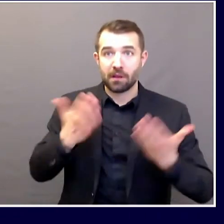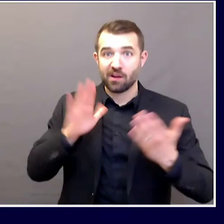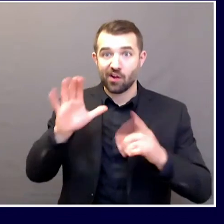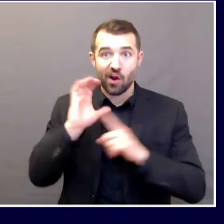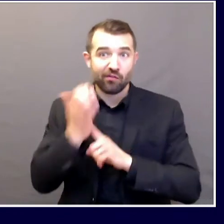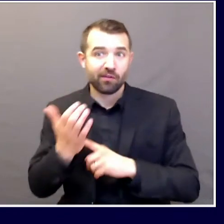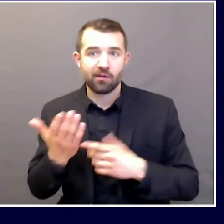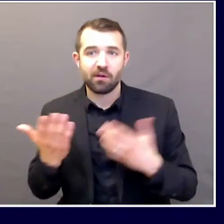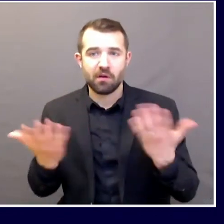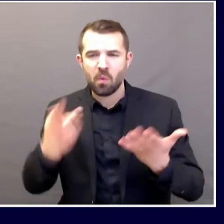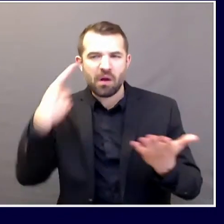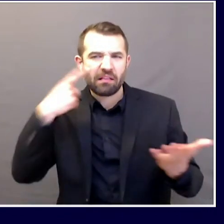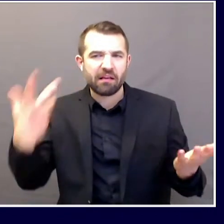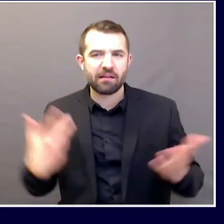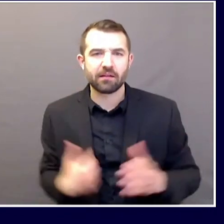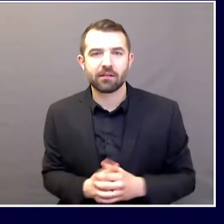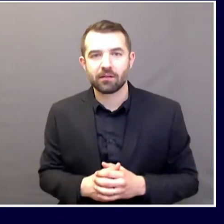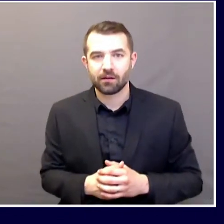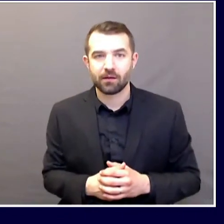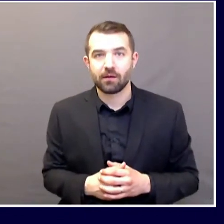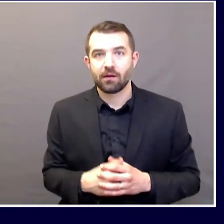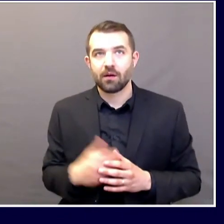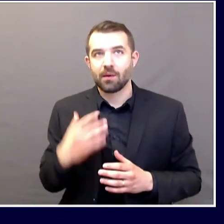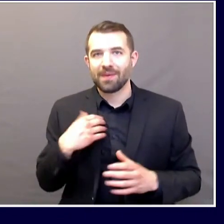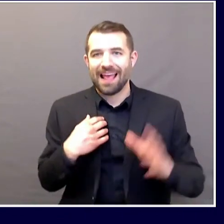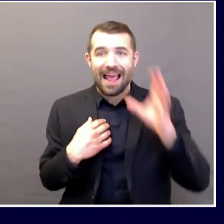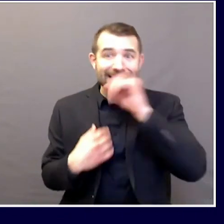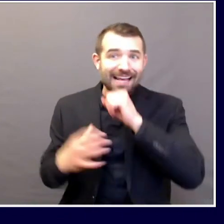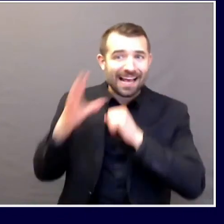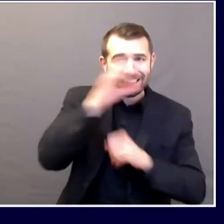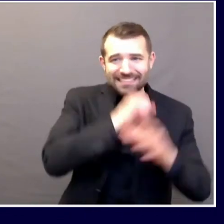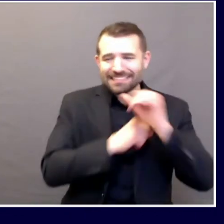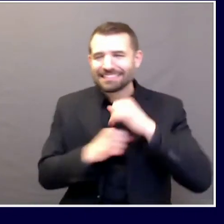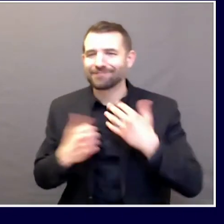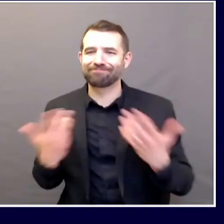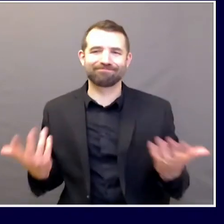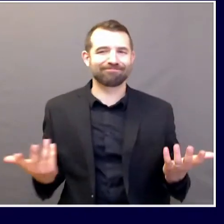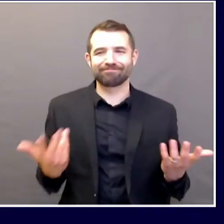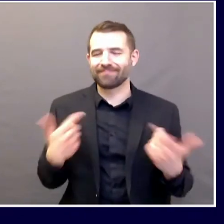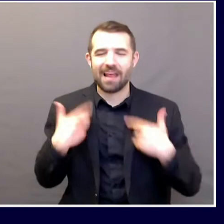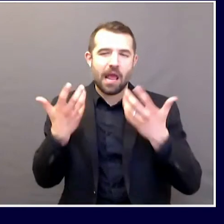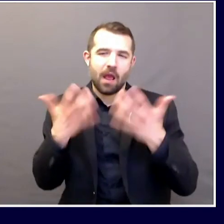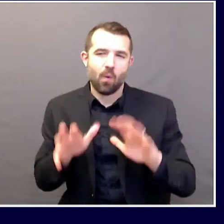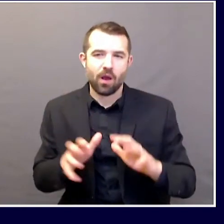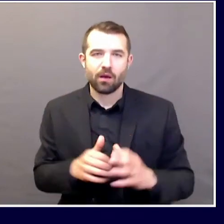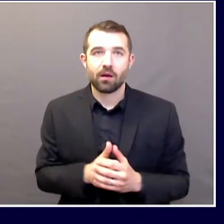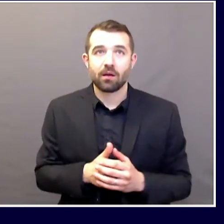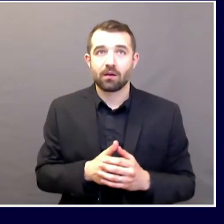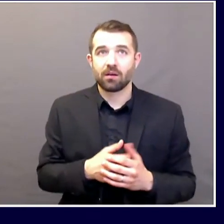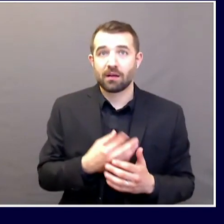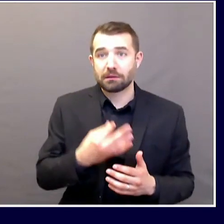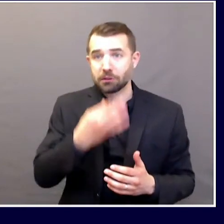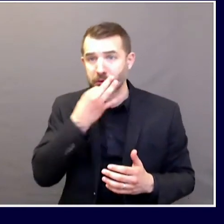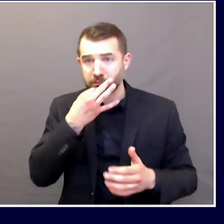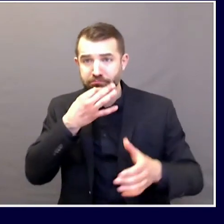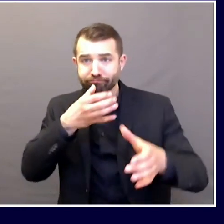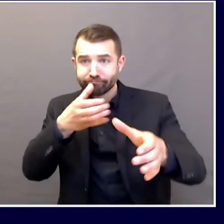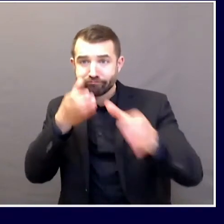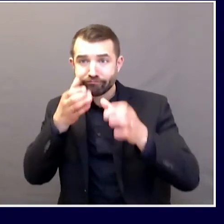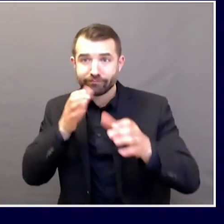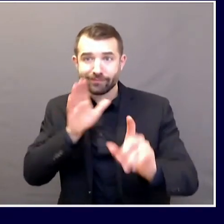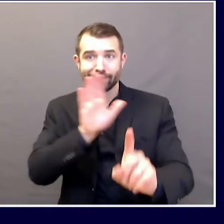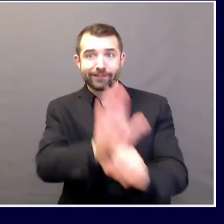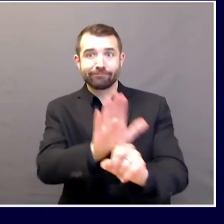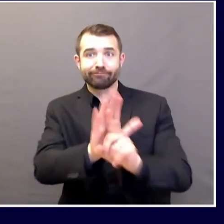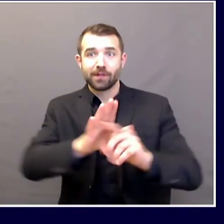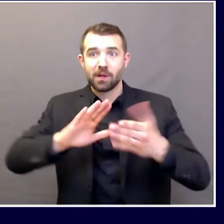Caitlin, I don't want to speculate too much because I'm definitely not an expert on the nature of their communities or